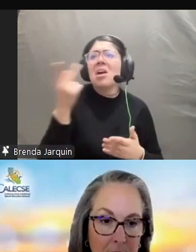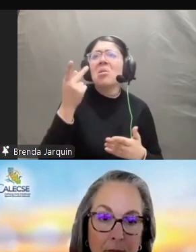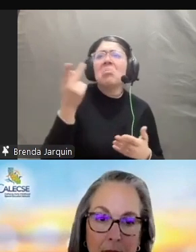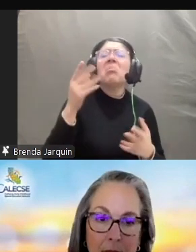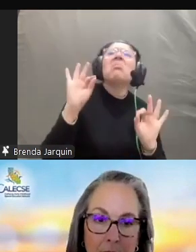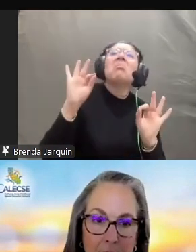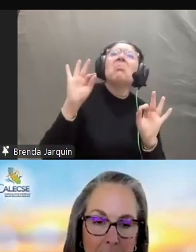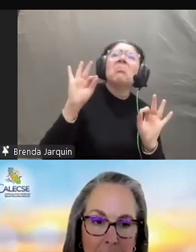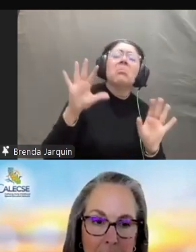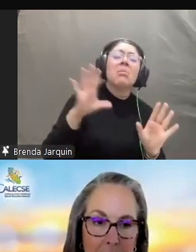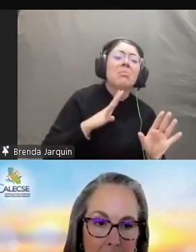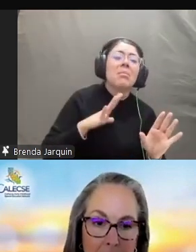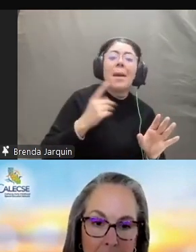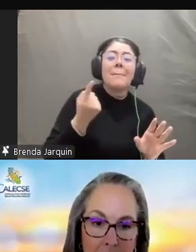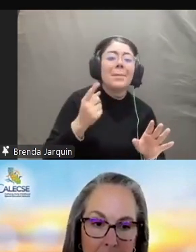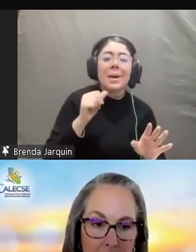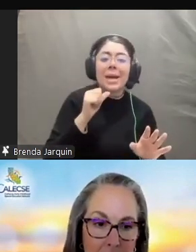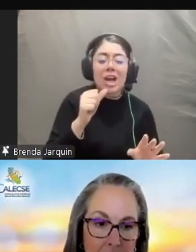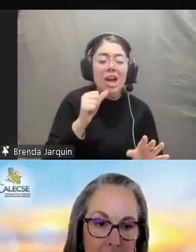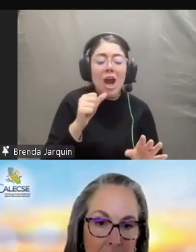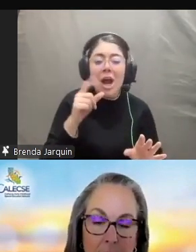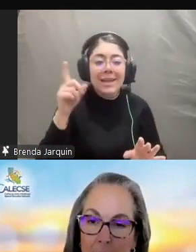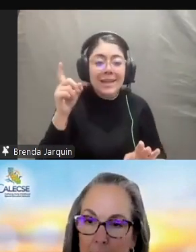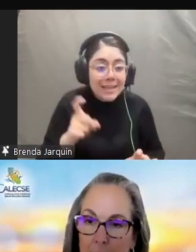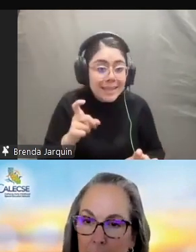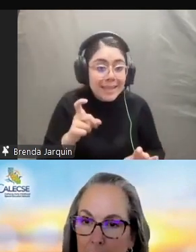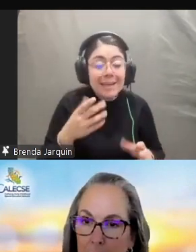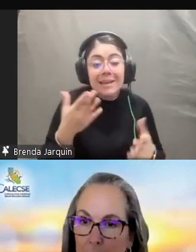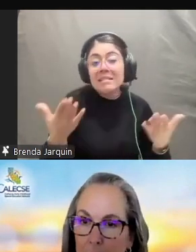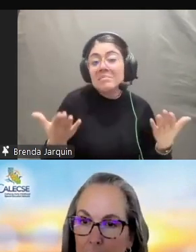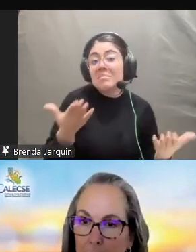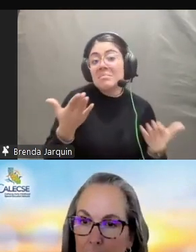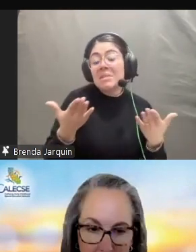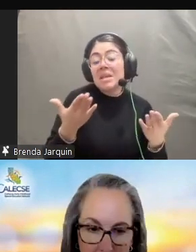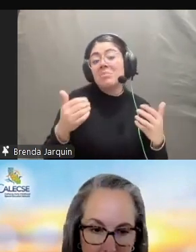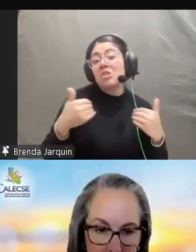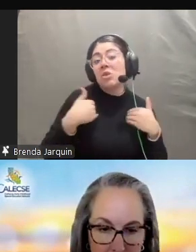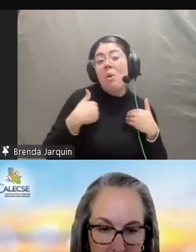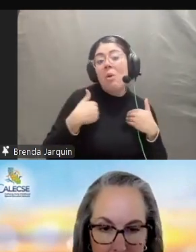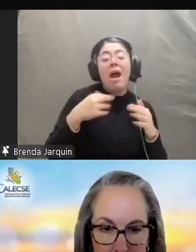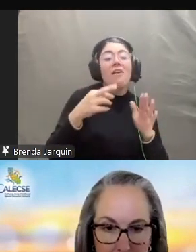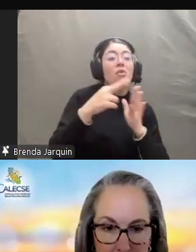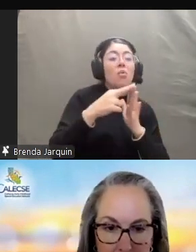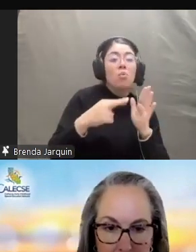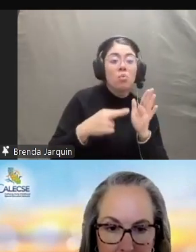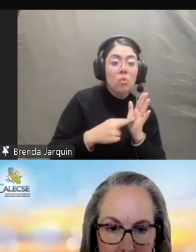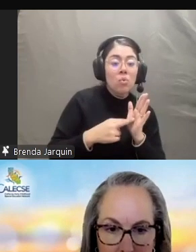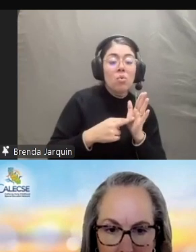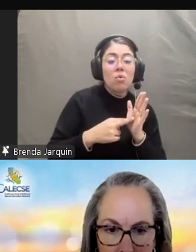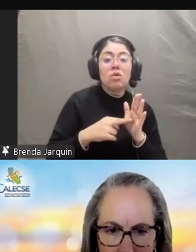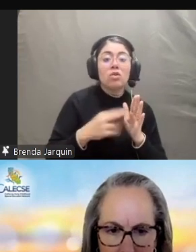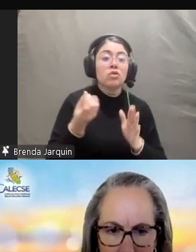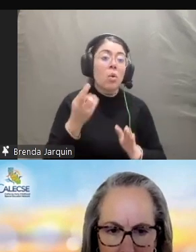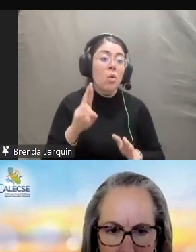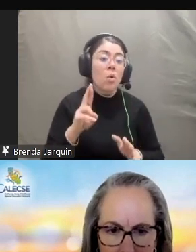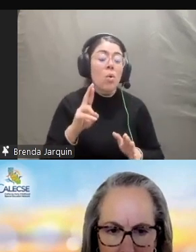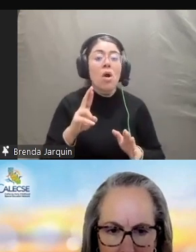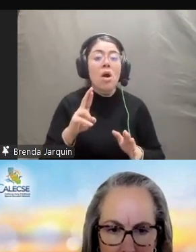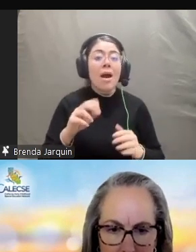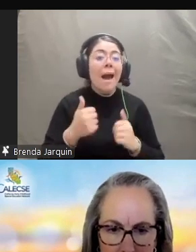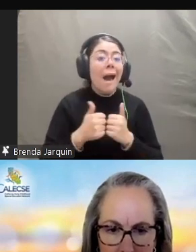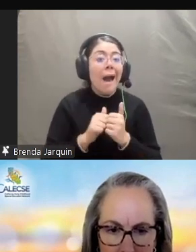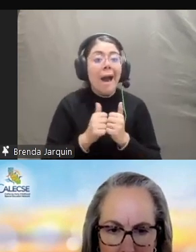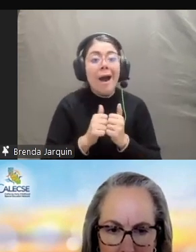what's best. Is there potentially an area for a policy procedure so that if things